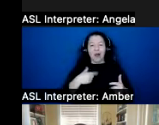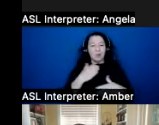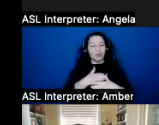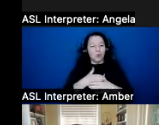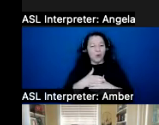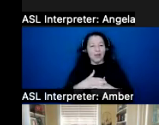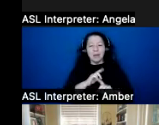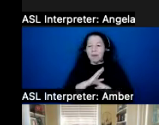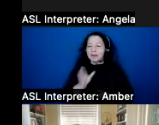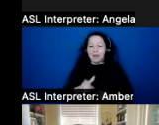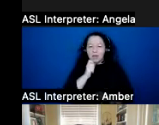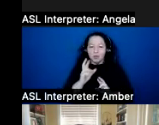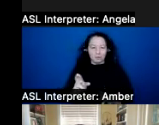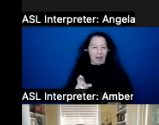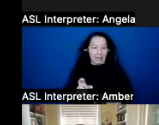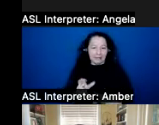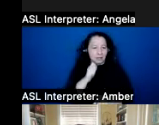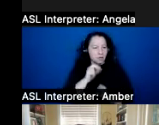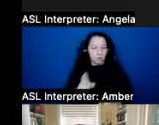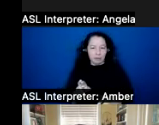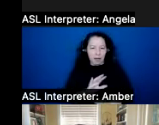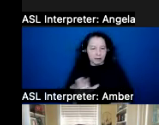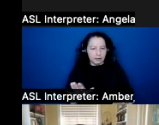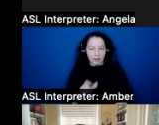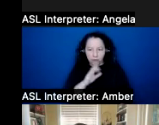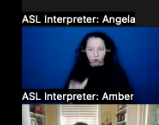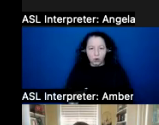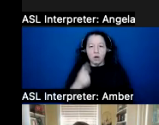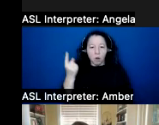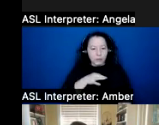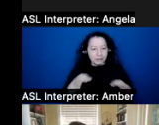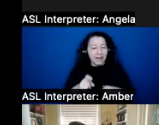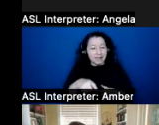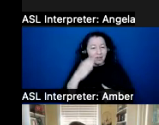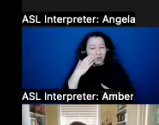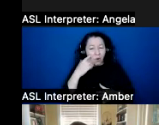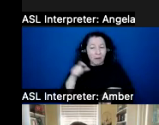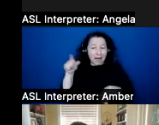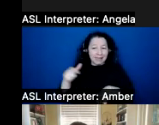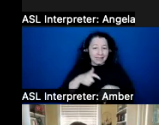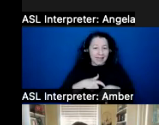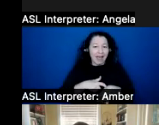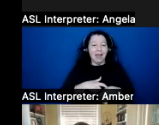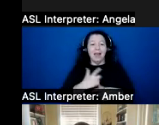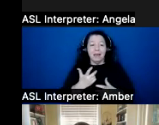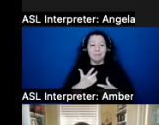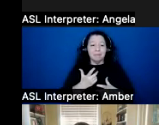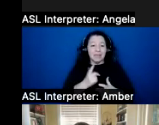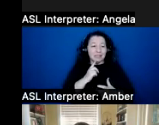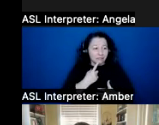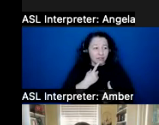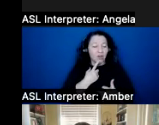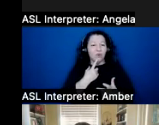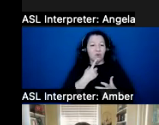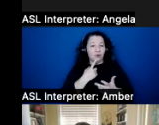never disrespectful. It was, and I always like explained to them, like, I need to know by arraignment, like the severity and the details, because I am going to